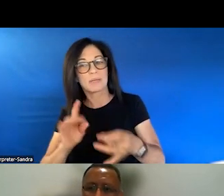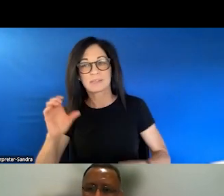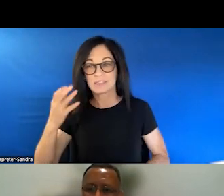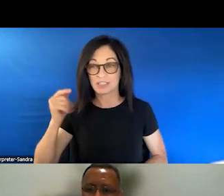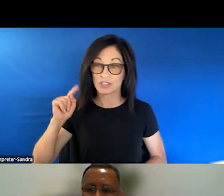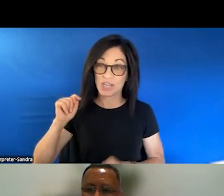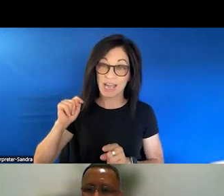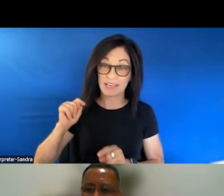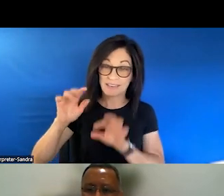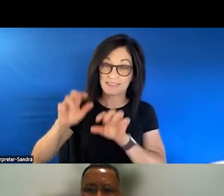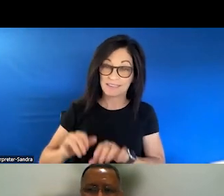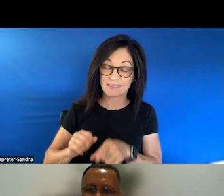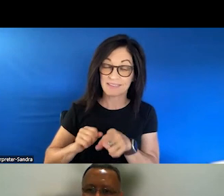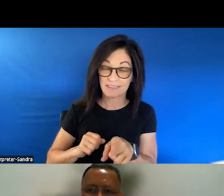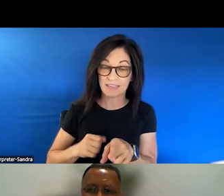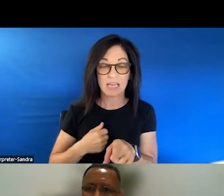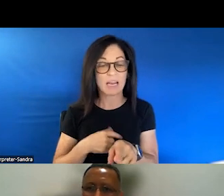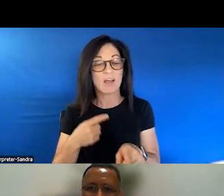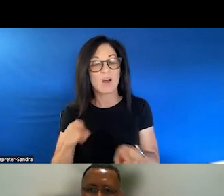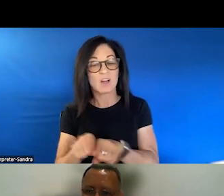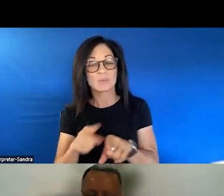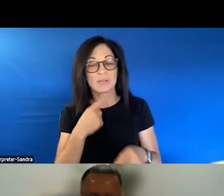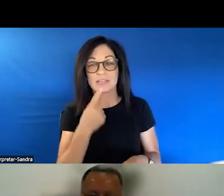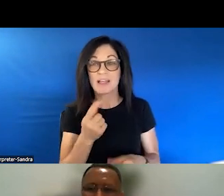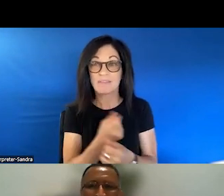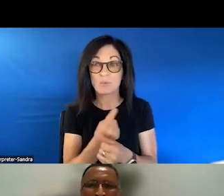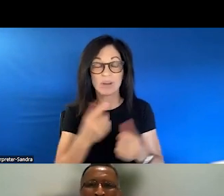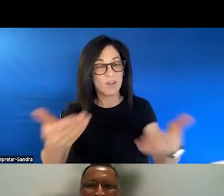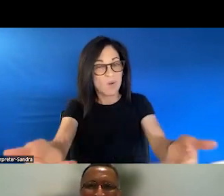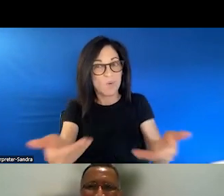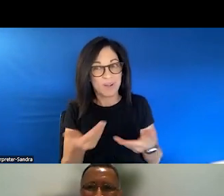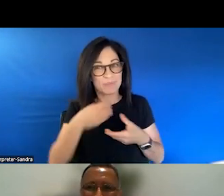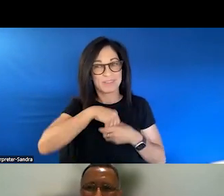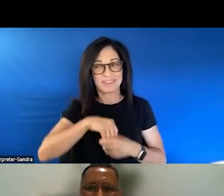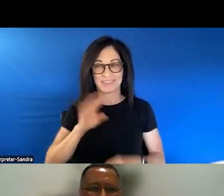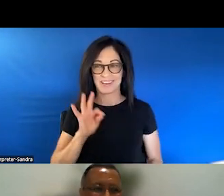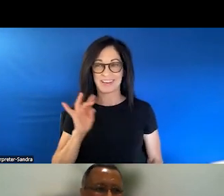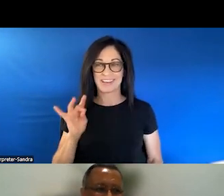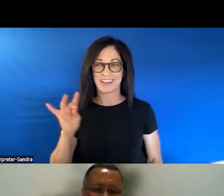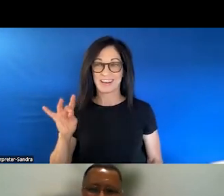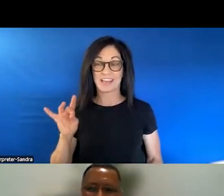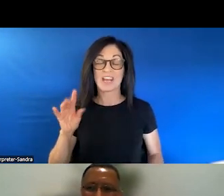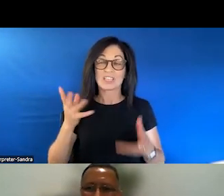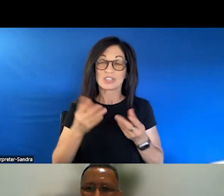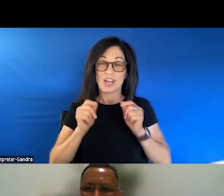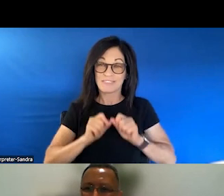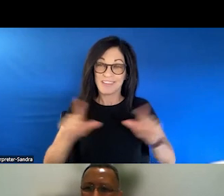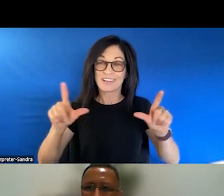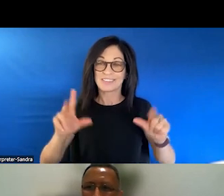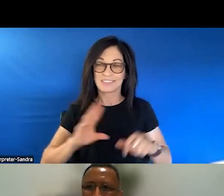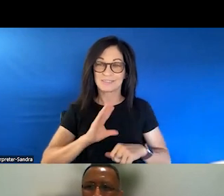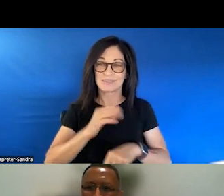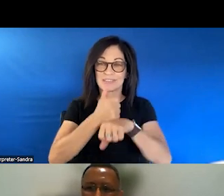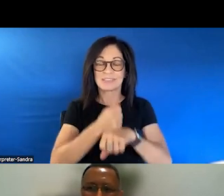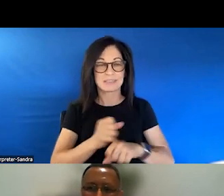here. I say to everyone, welcome into the 988 soft launch and implementation. An incredible